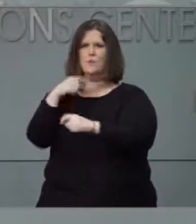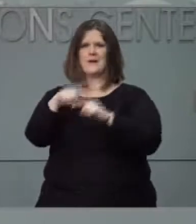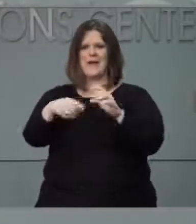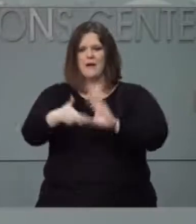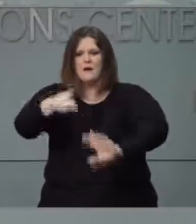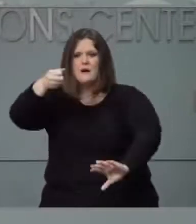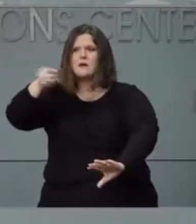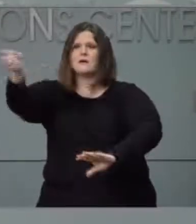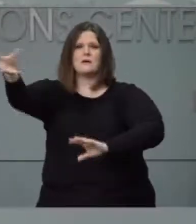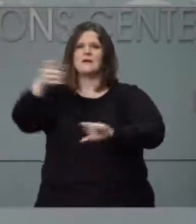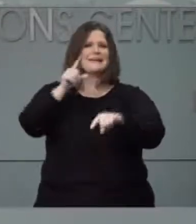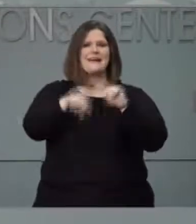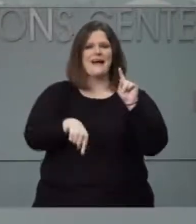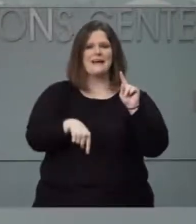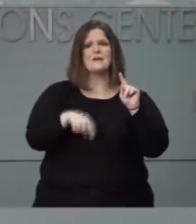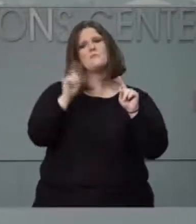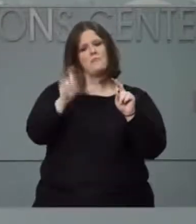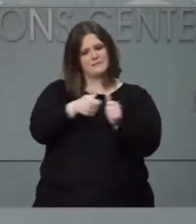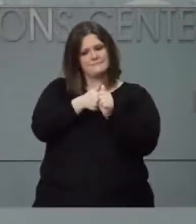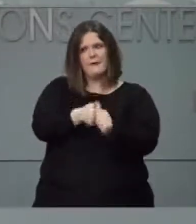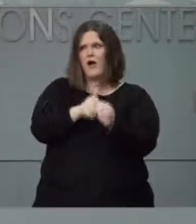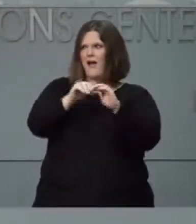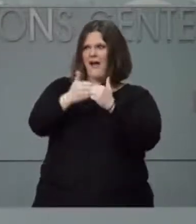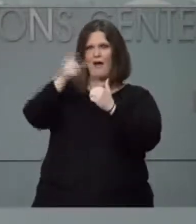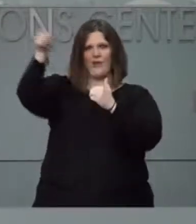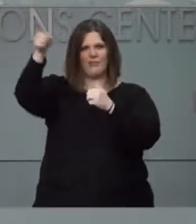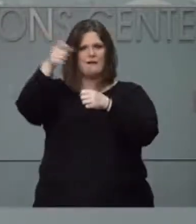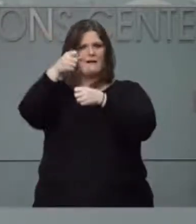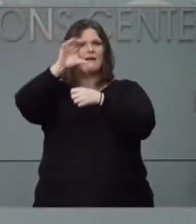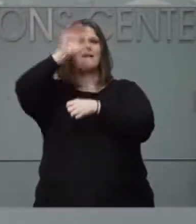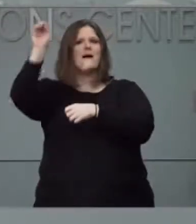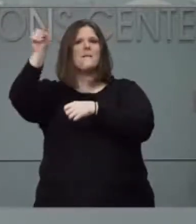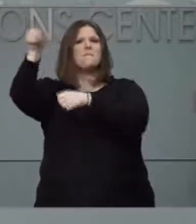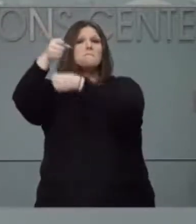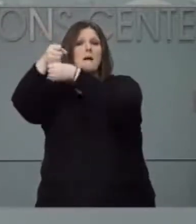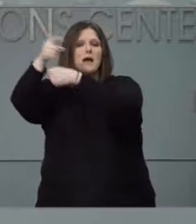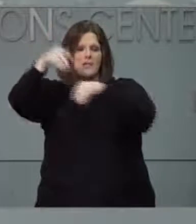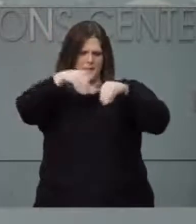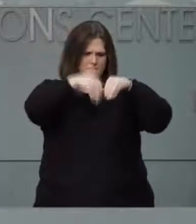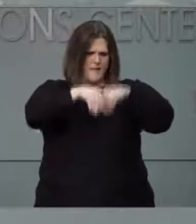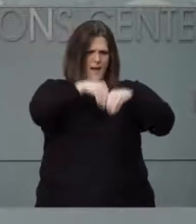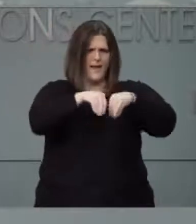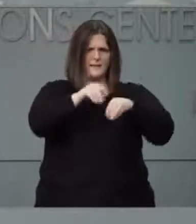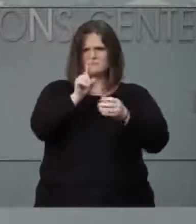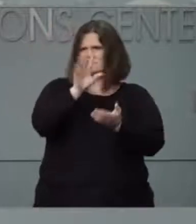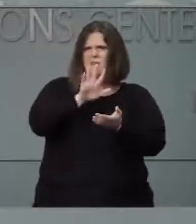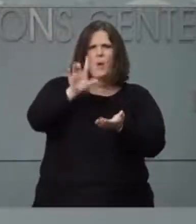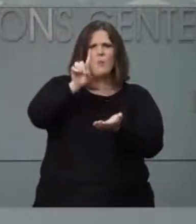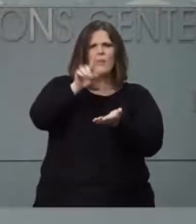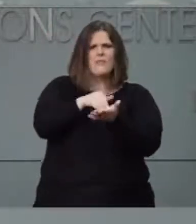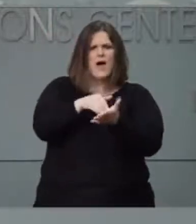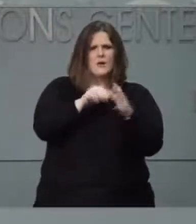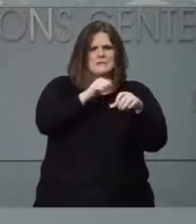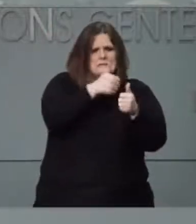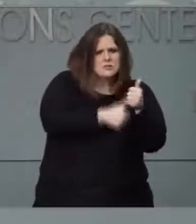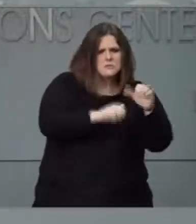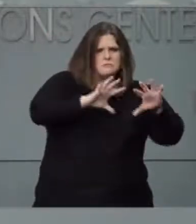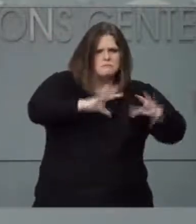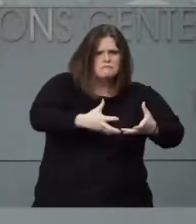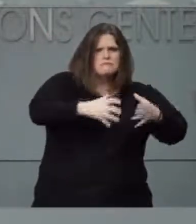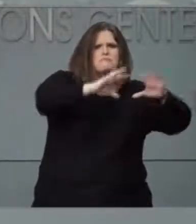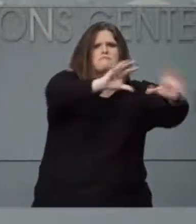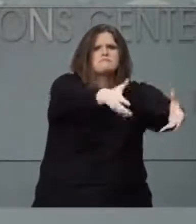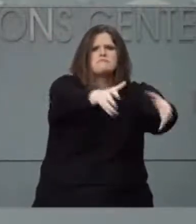have here in our state because, again, they package it 1,000 together. And we certainly don't want to be wasting any